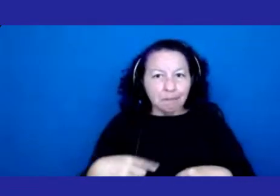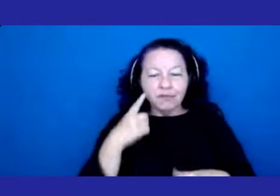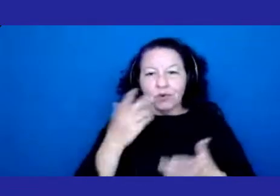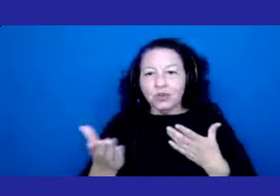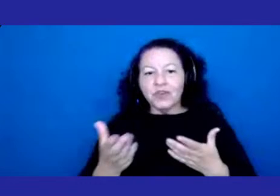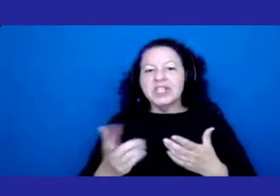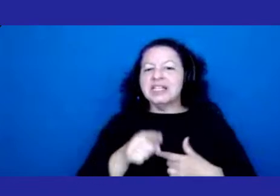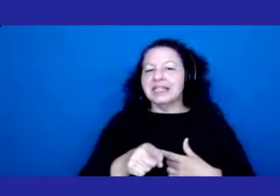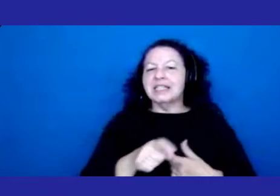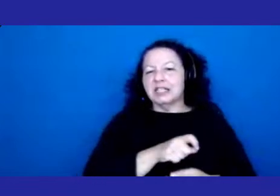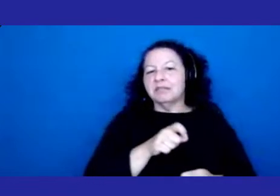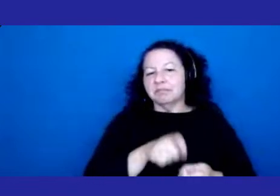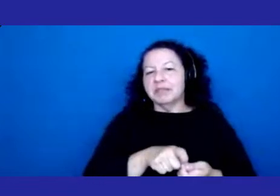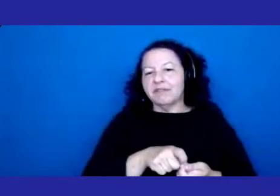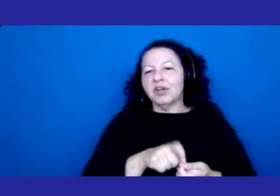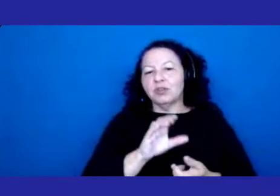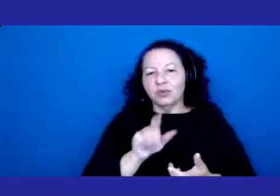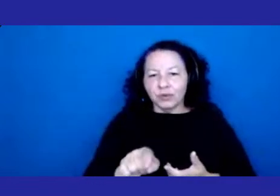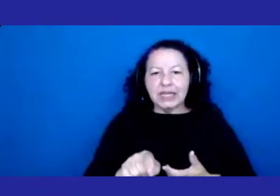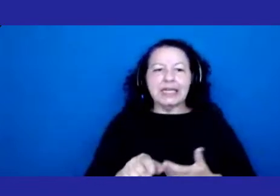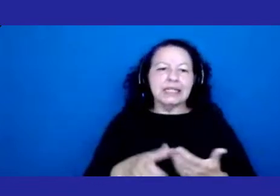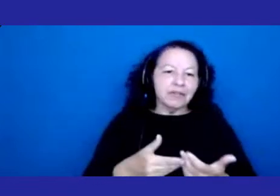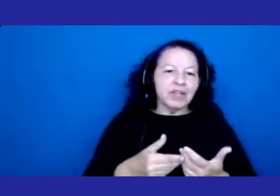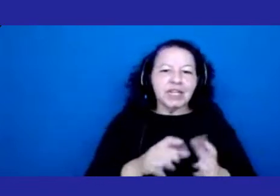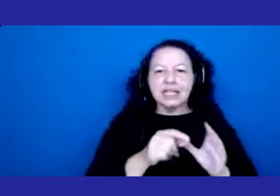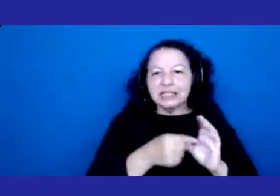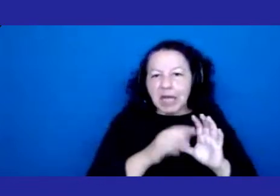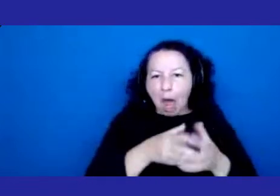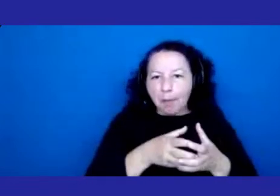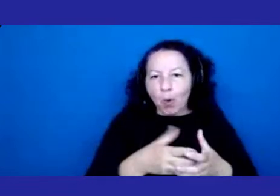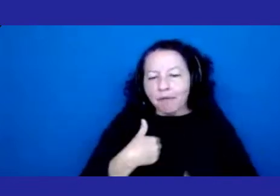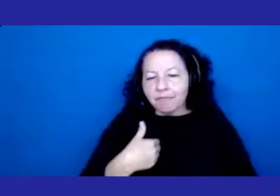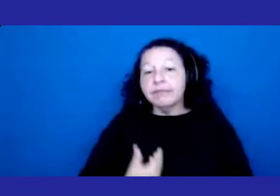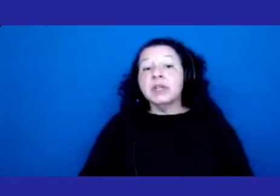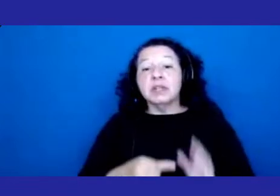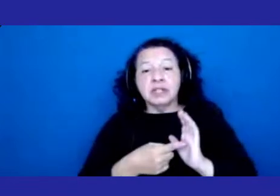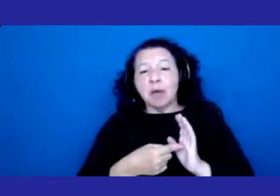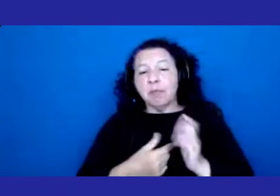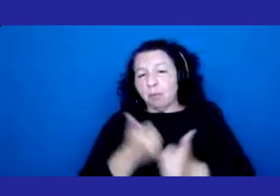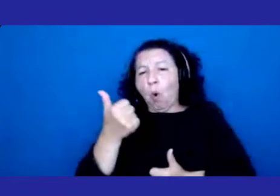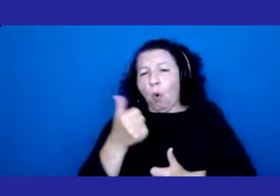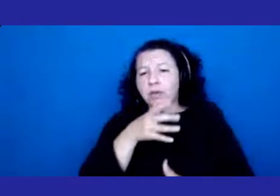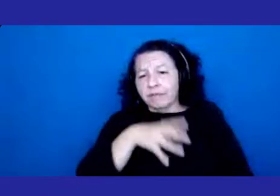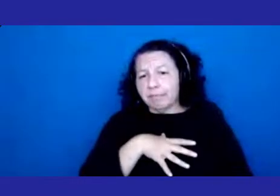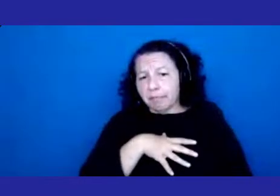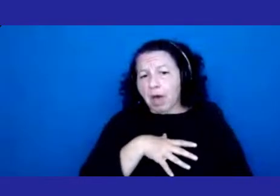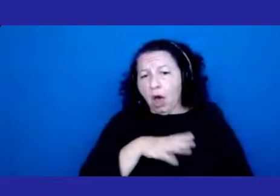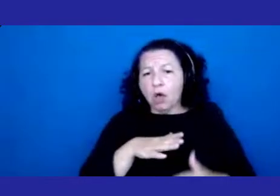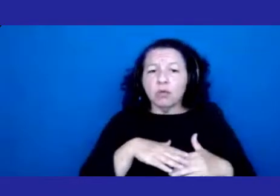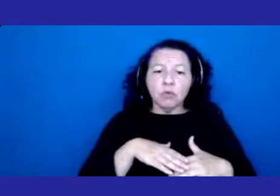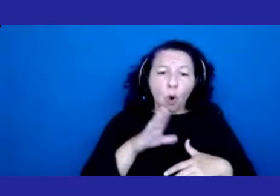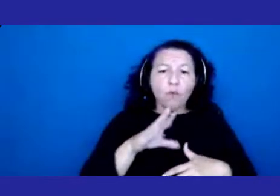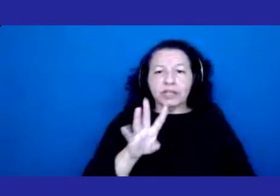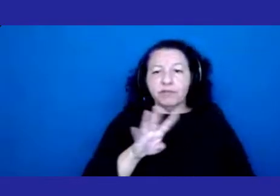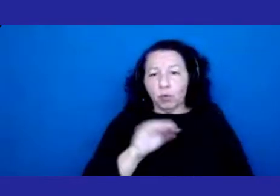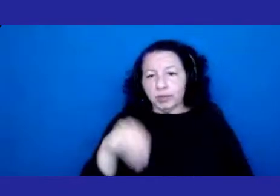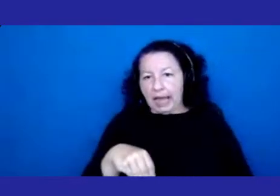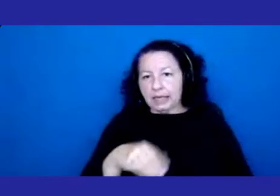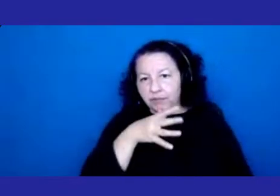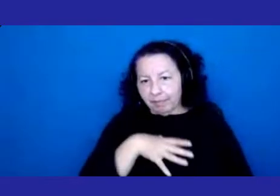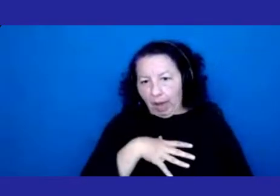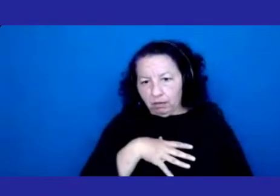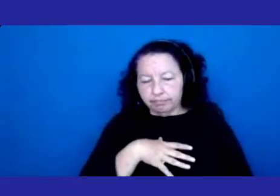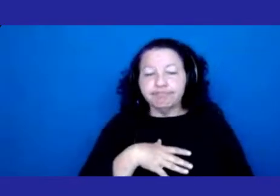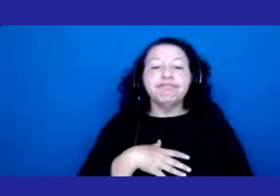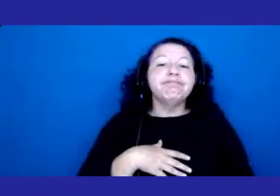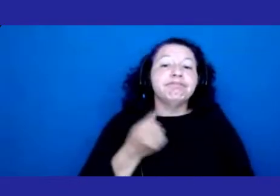convenient sample. The sample that we had was predominantly female, over 64%, and